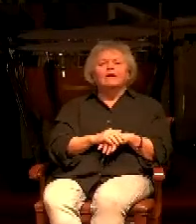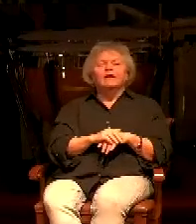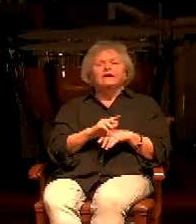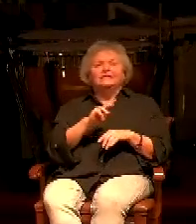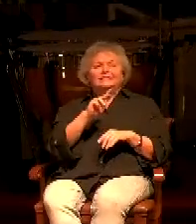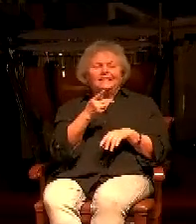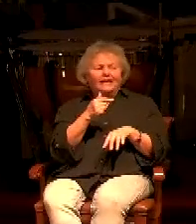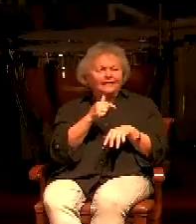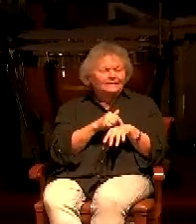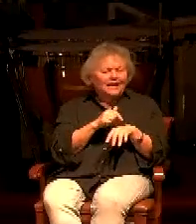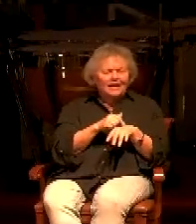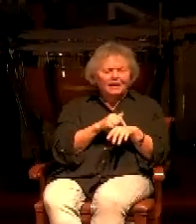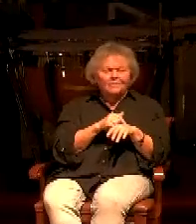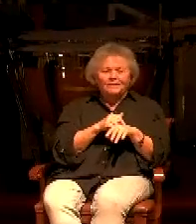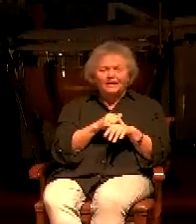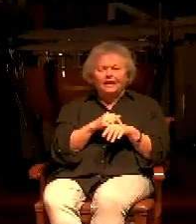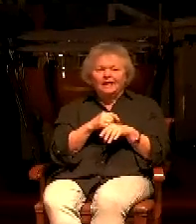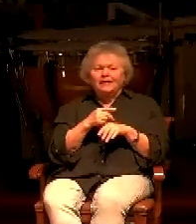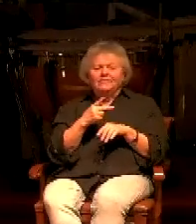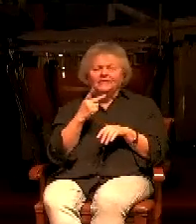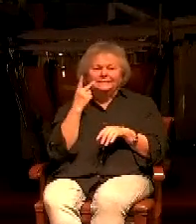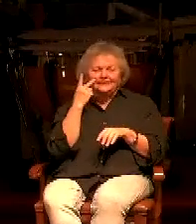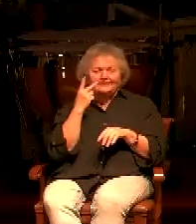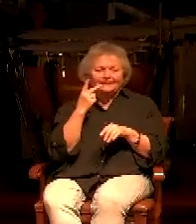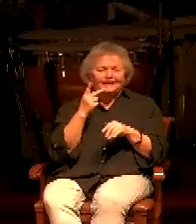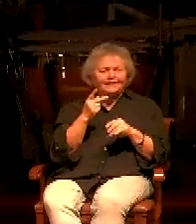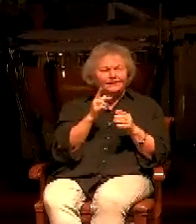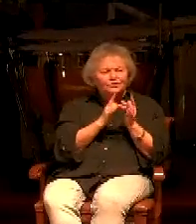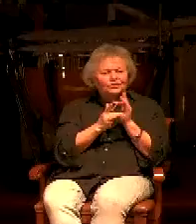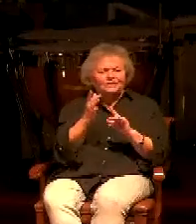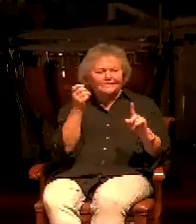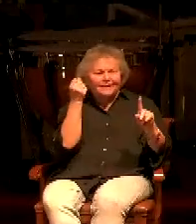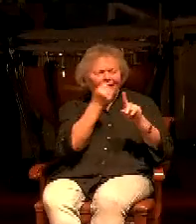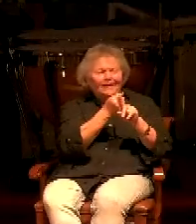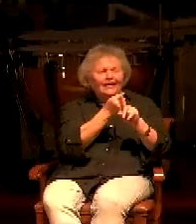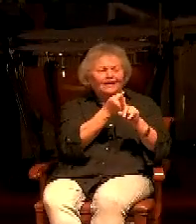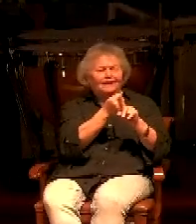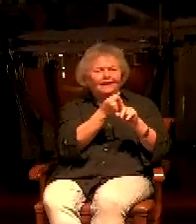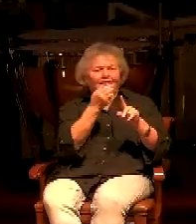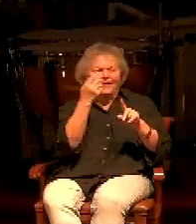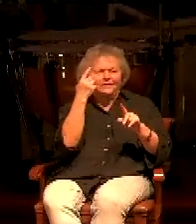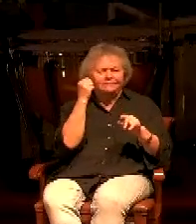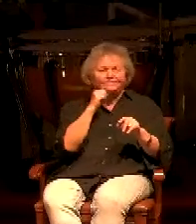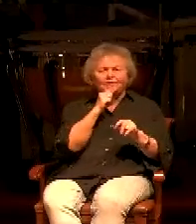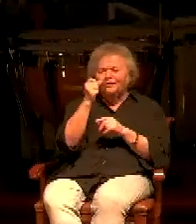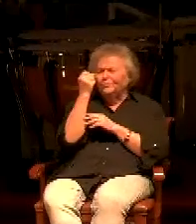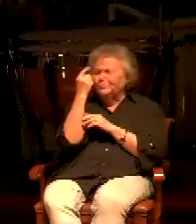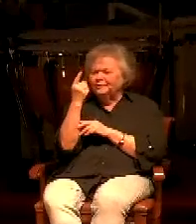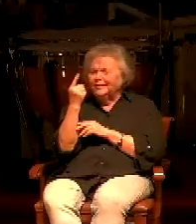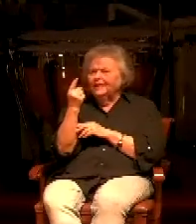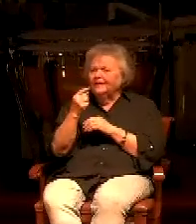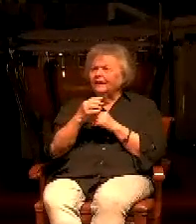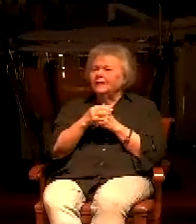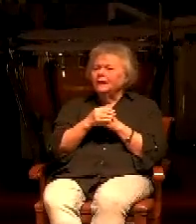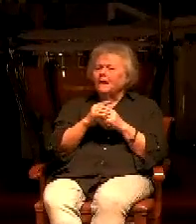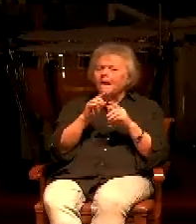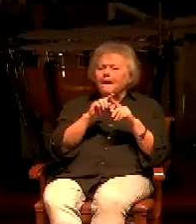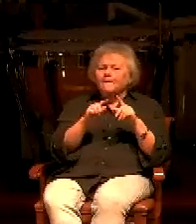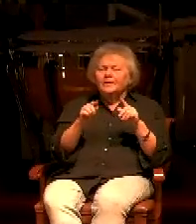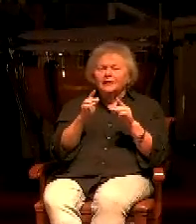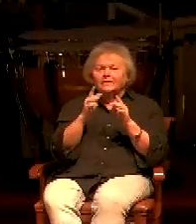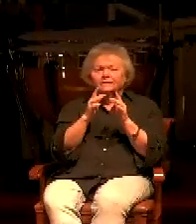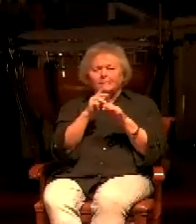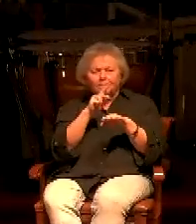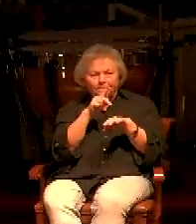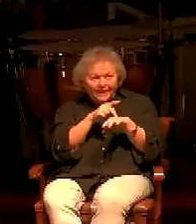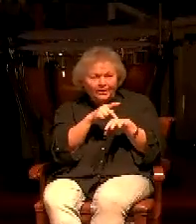the chaos and the moment and they've seen Jesus get hit in the mouth and he just doesn't know what's going on. So we'll give him a pass for one, and we'll give him a pass for two, but notice